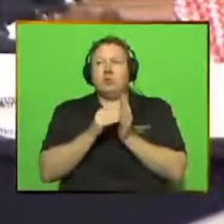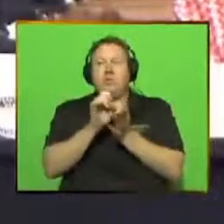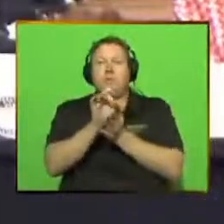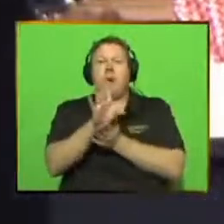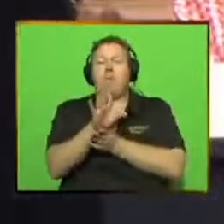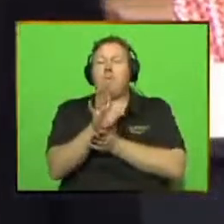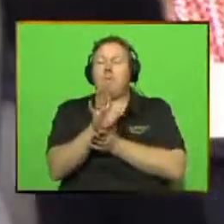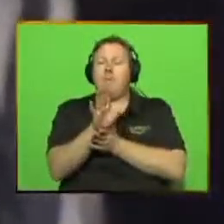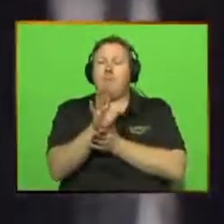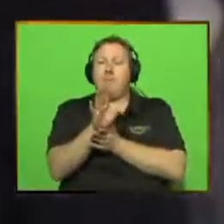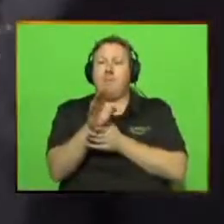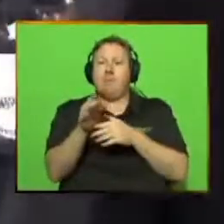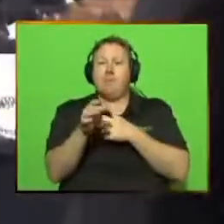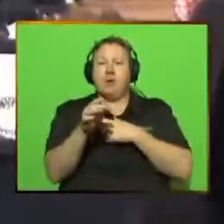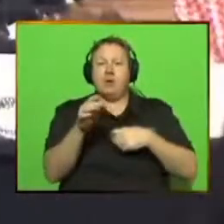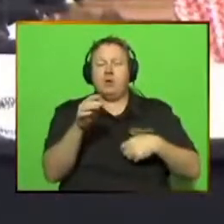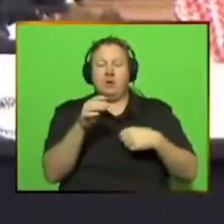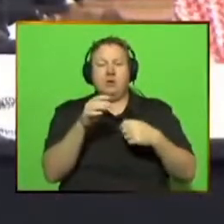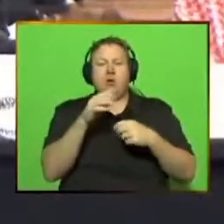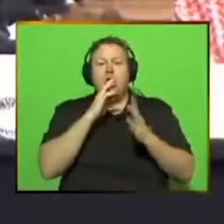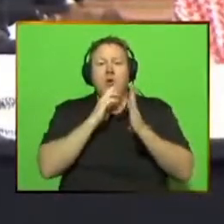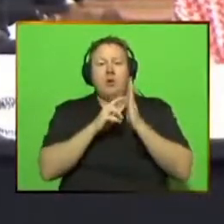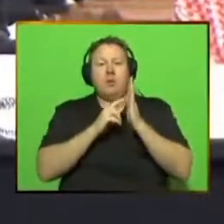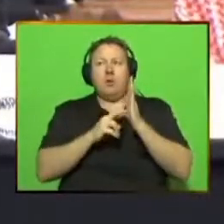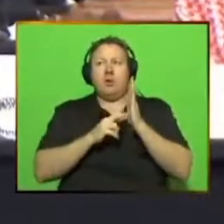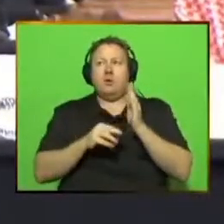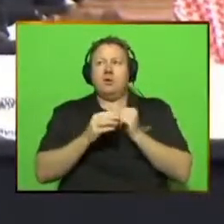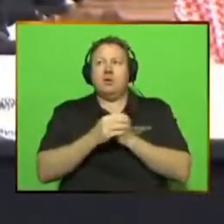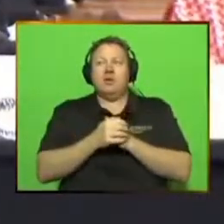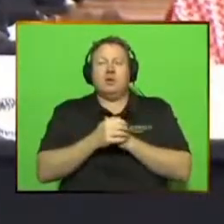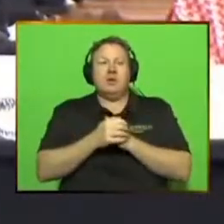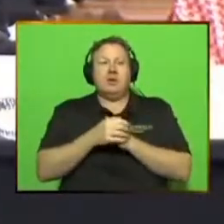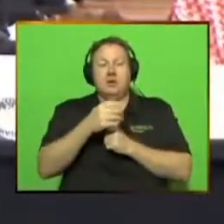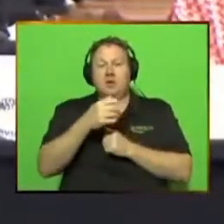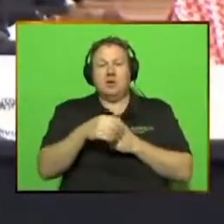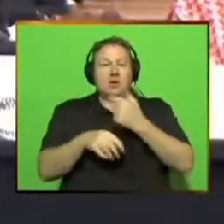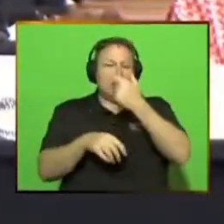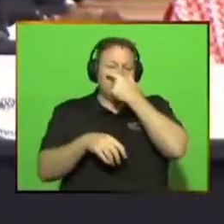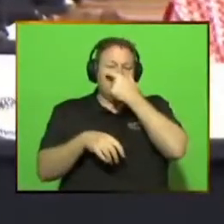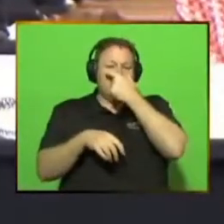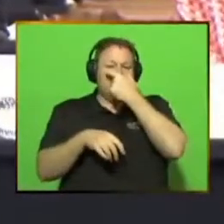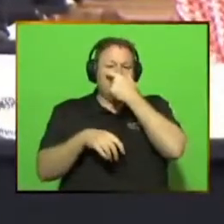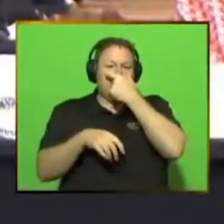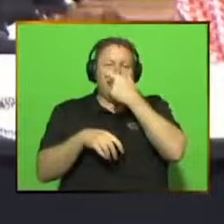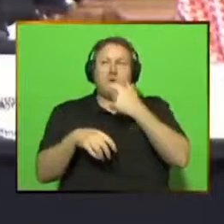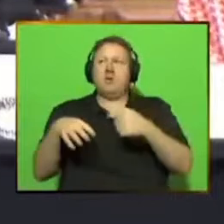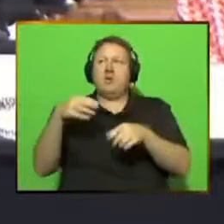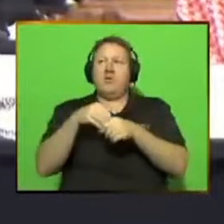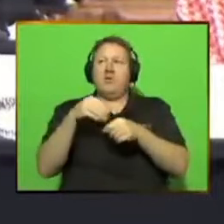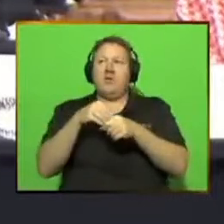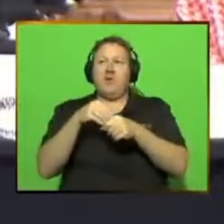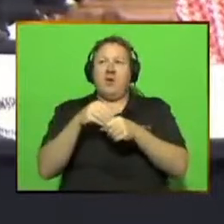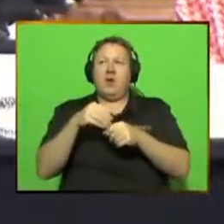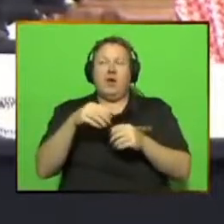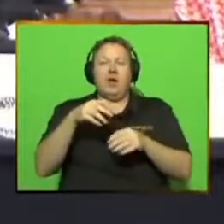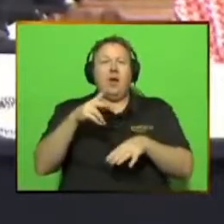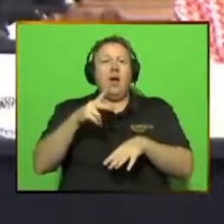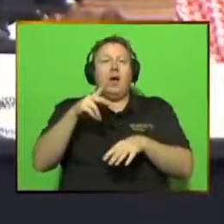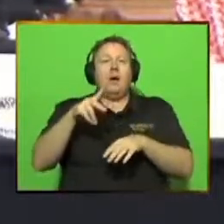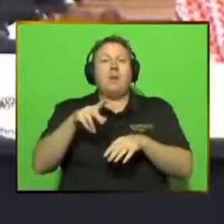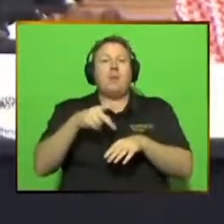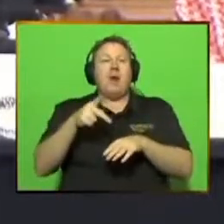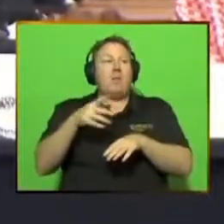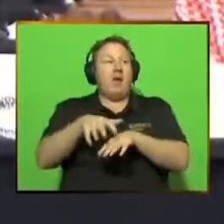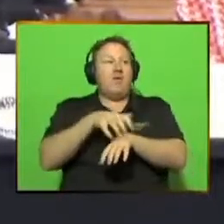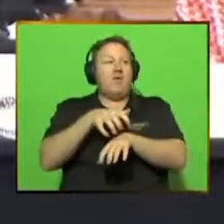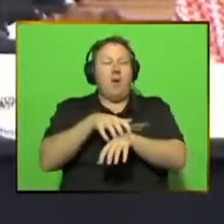in relation of Mr. Cyril Ramaphosa's involvement in the Phala case. So we have sent